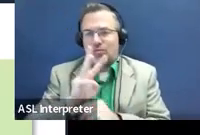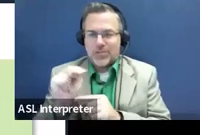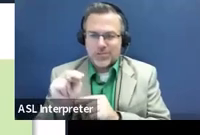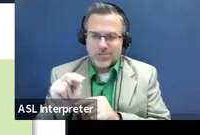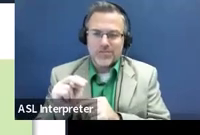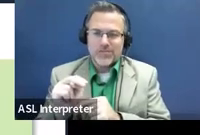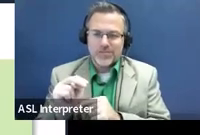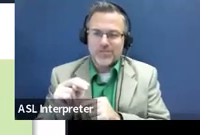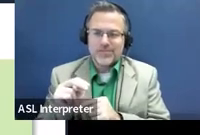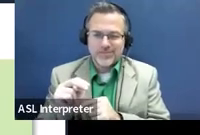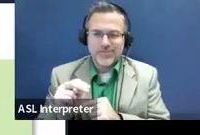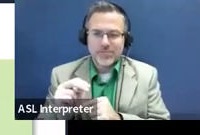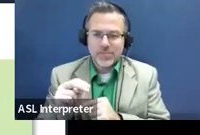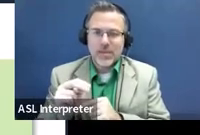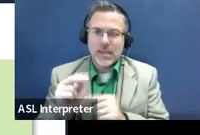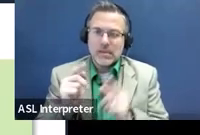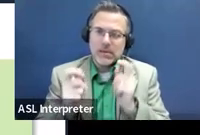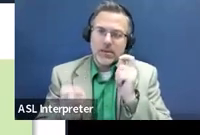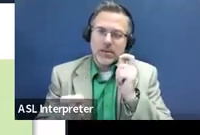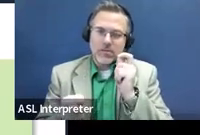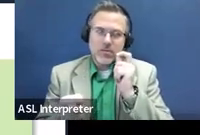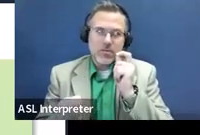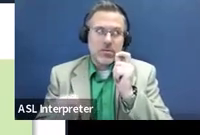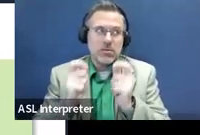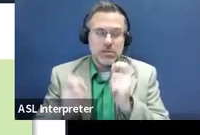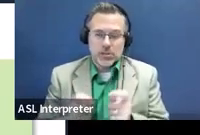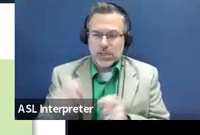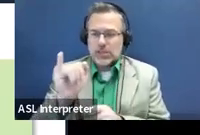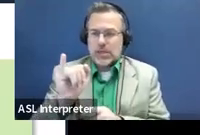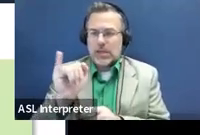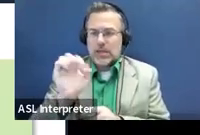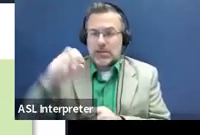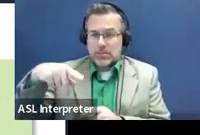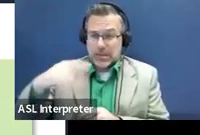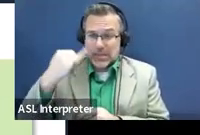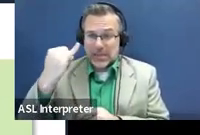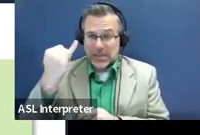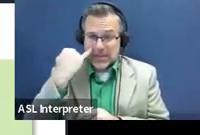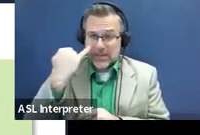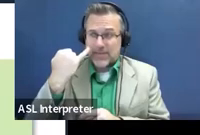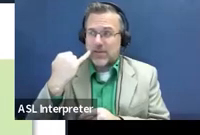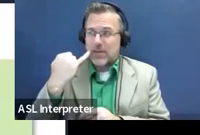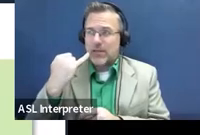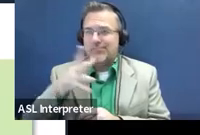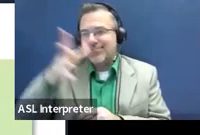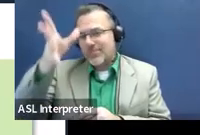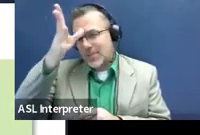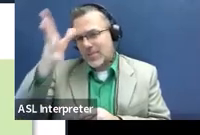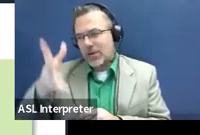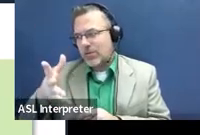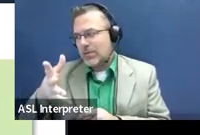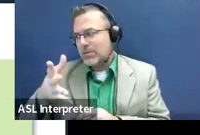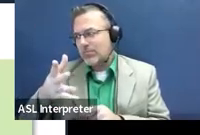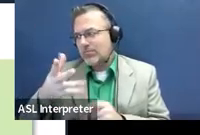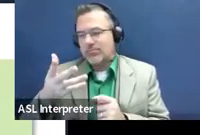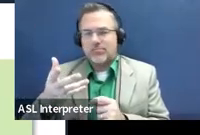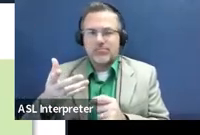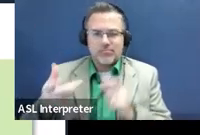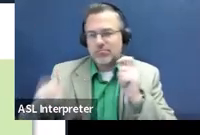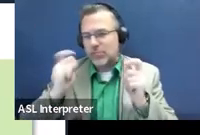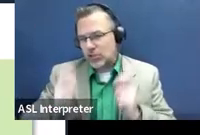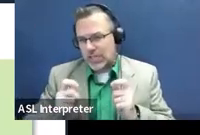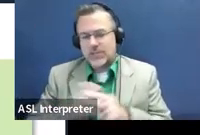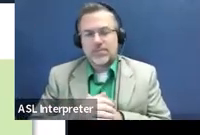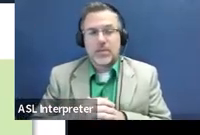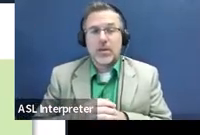and amend pieces of the IEP if they gave information and it needed to be adjusted and that sort of thing. So